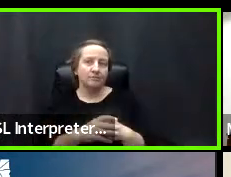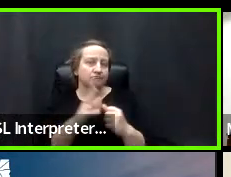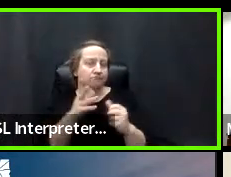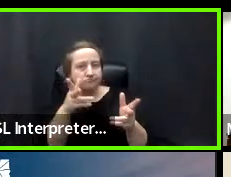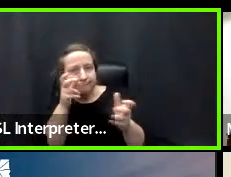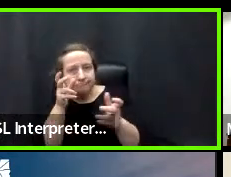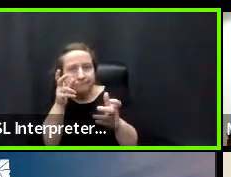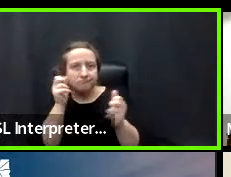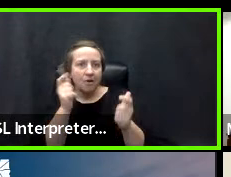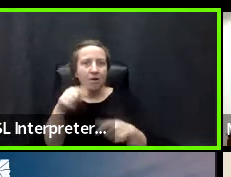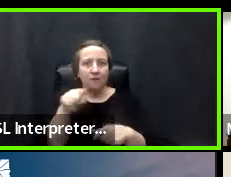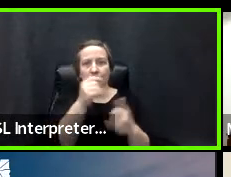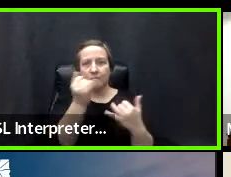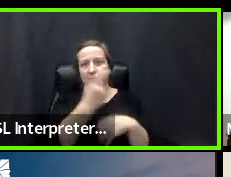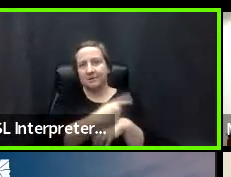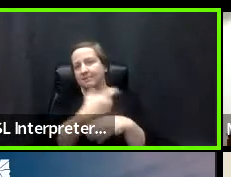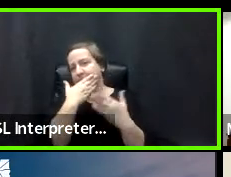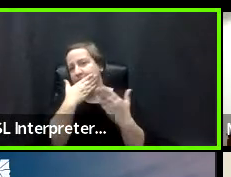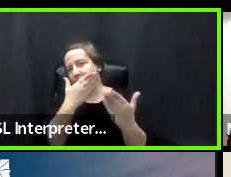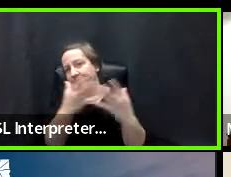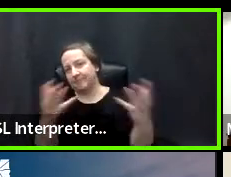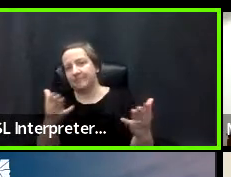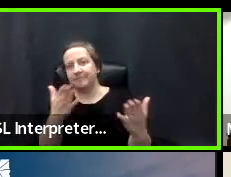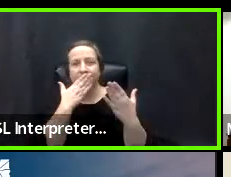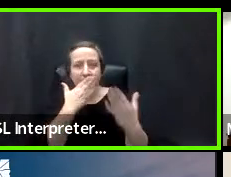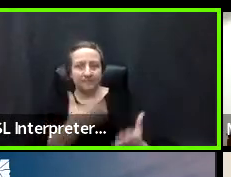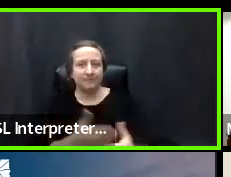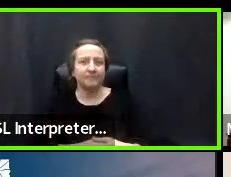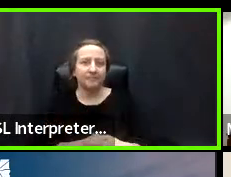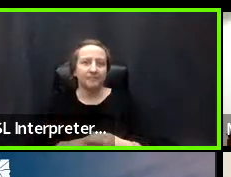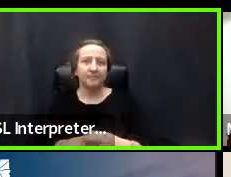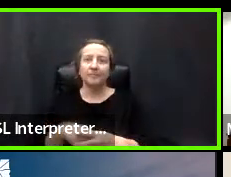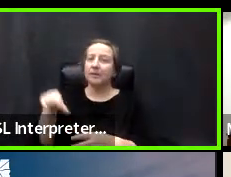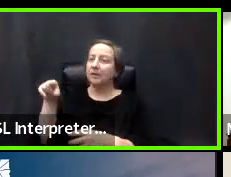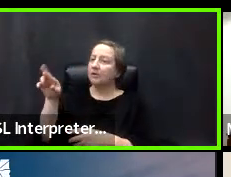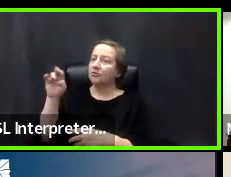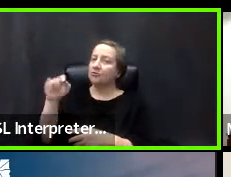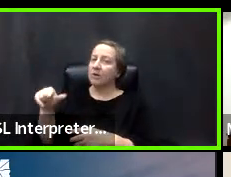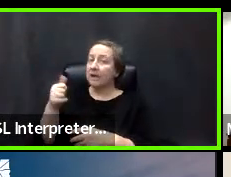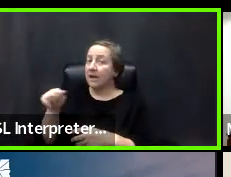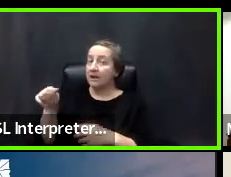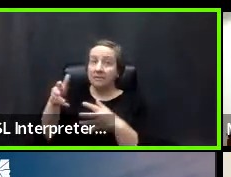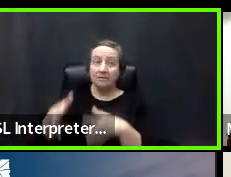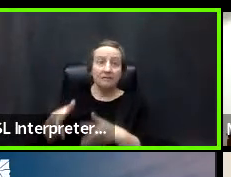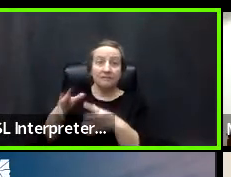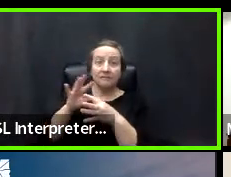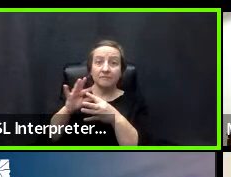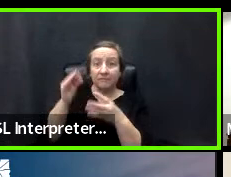to you all today. Thank you very much. Appreciate it. Greg, any final thoughts from you?